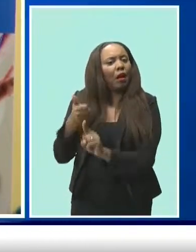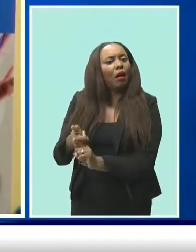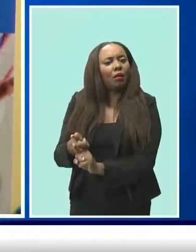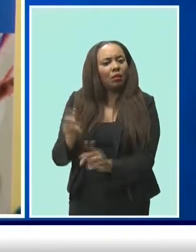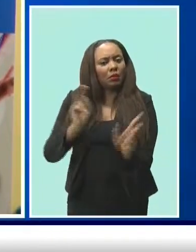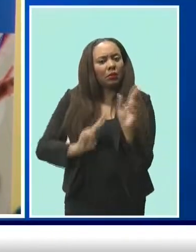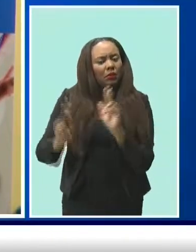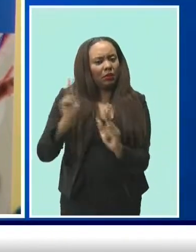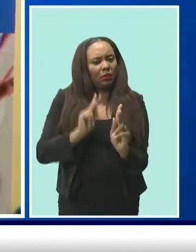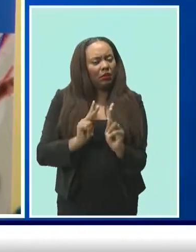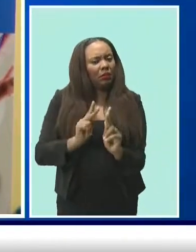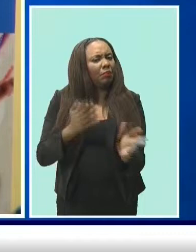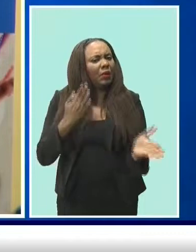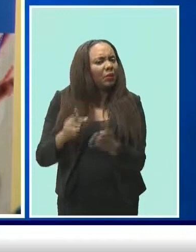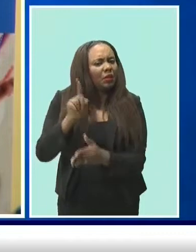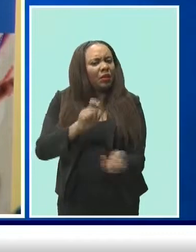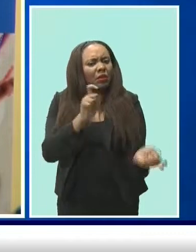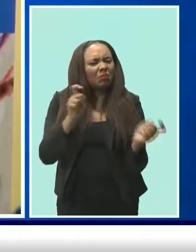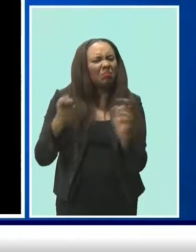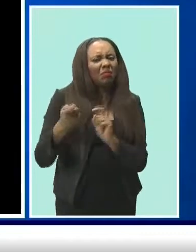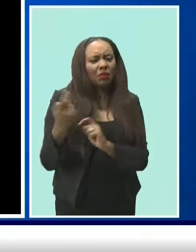might need to shift in order to do that.